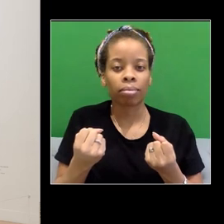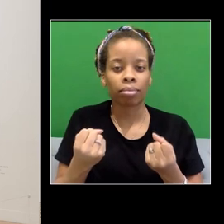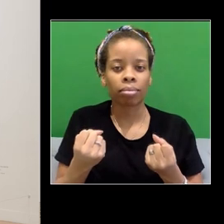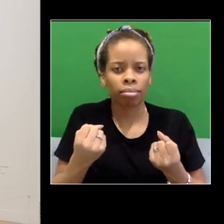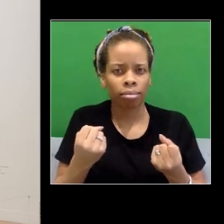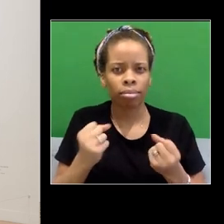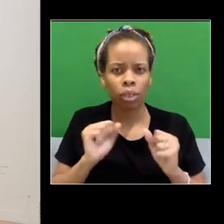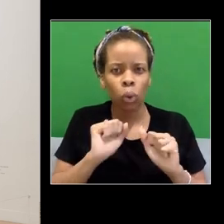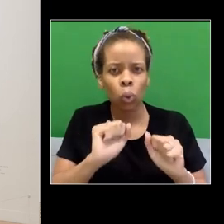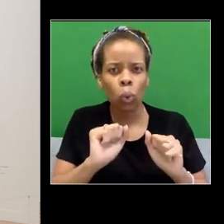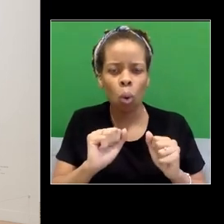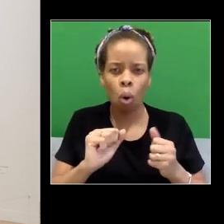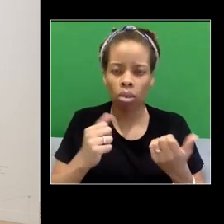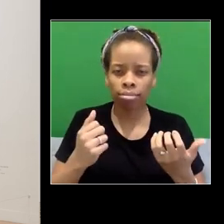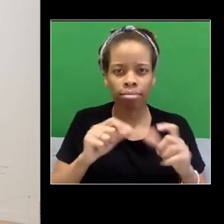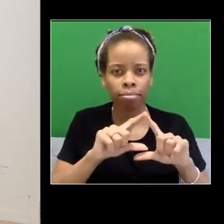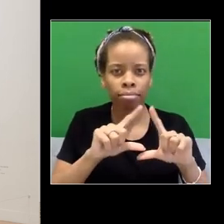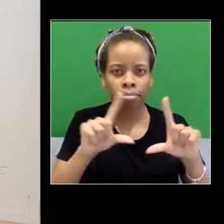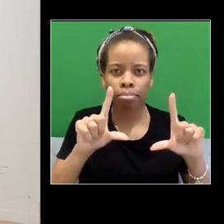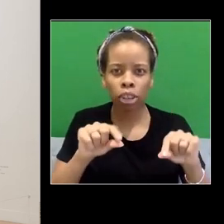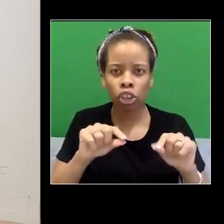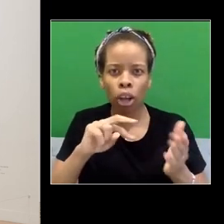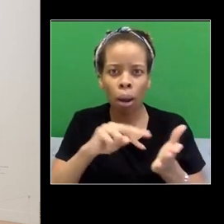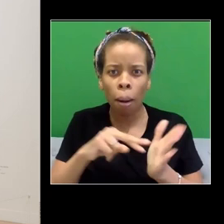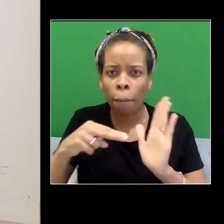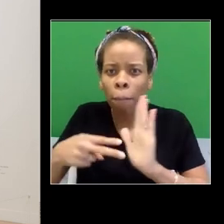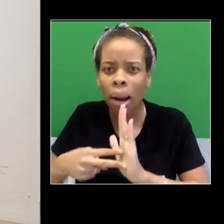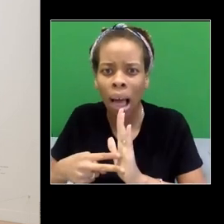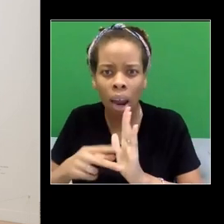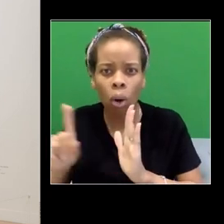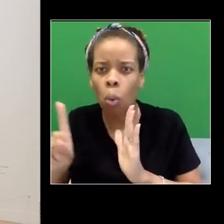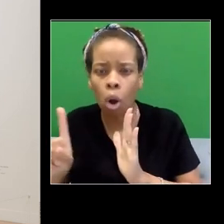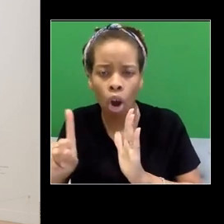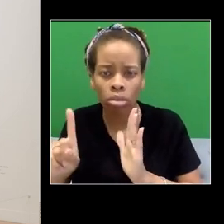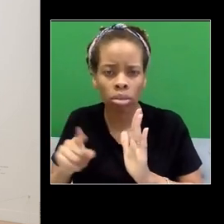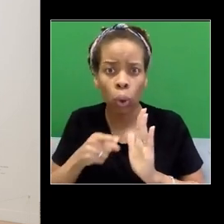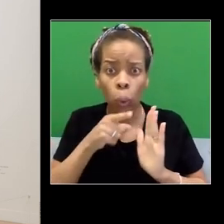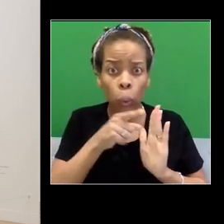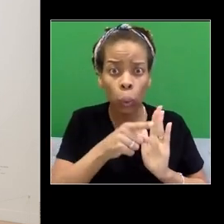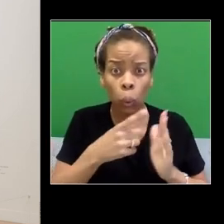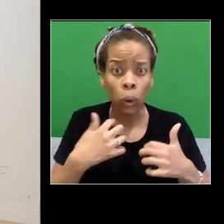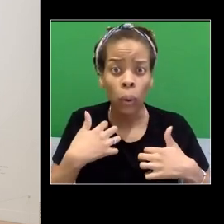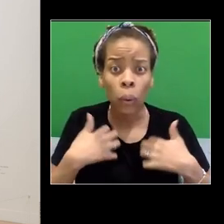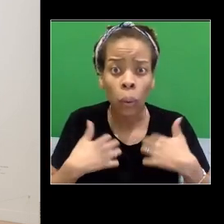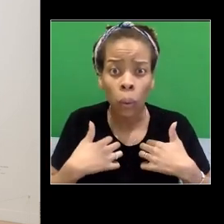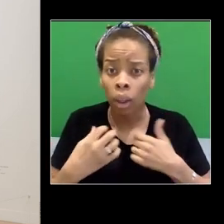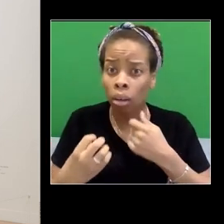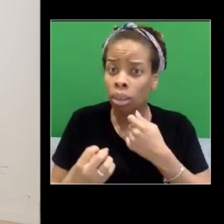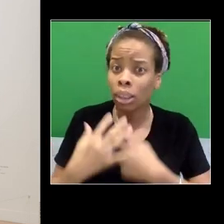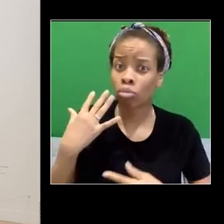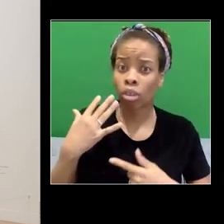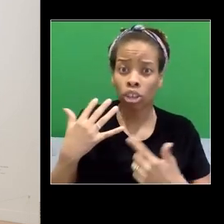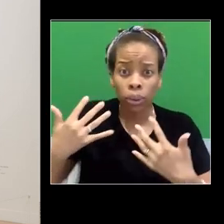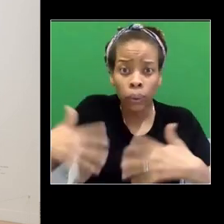planes that your work involves and just what your interest, engagement, or inspiration from